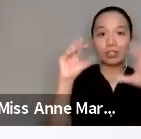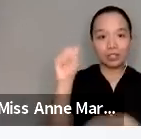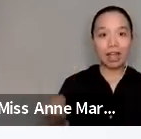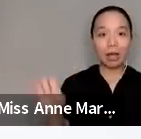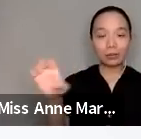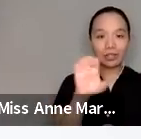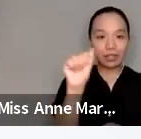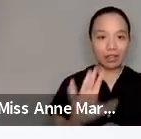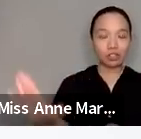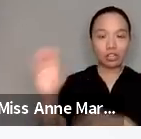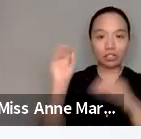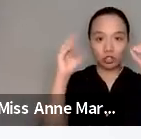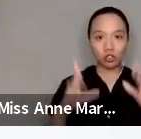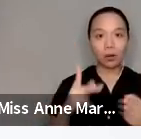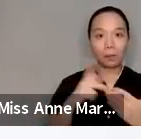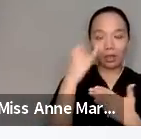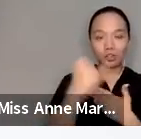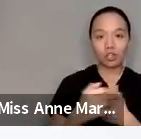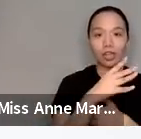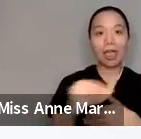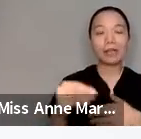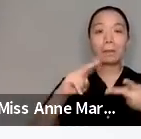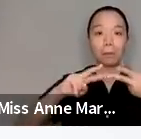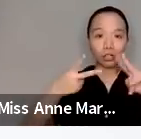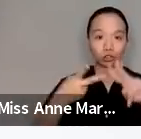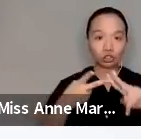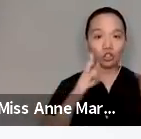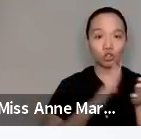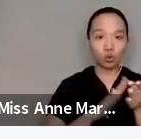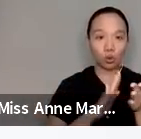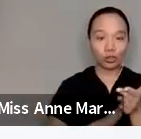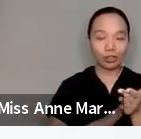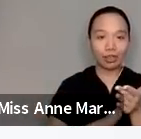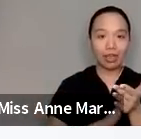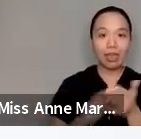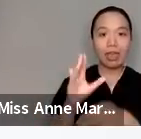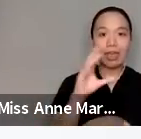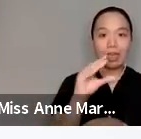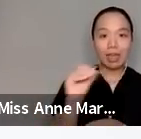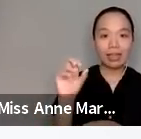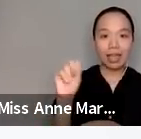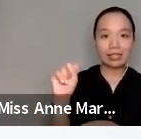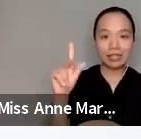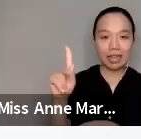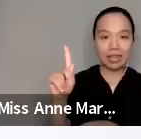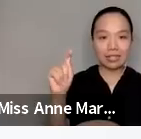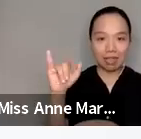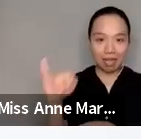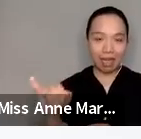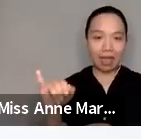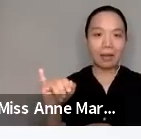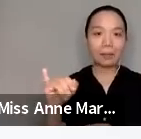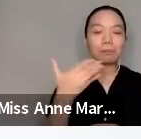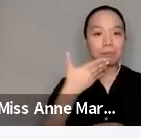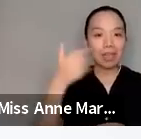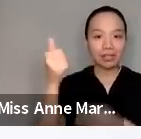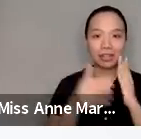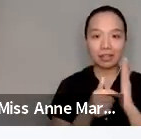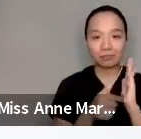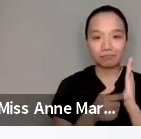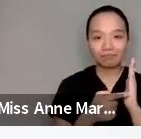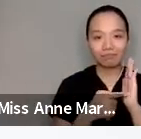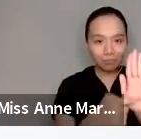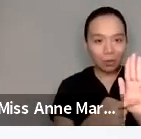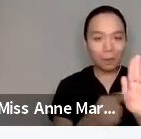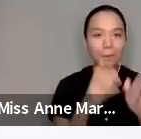Project and to our partner school, STKIP Pamane Talino, best exemplifies this ideal of being